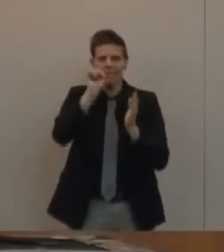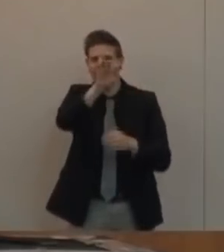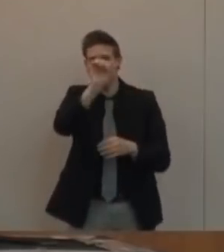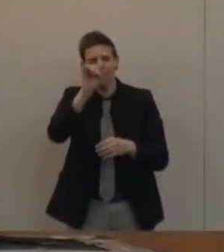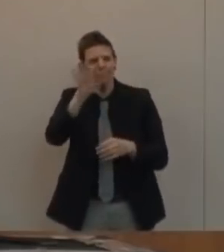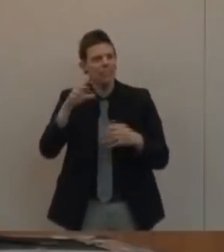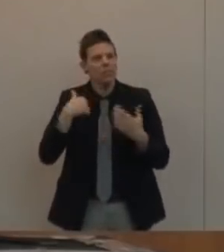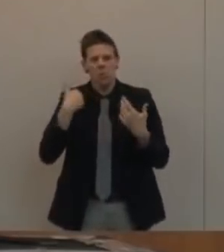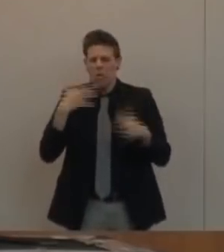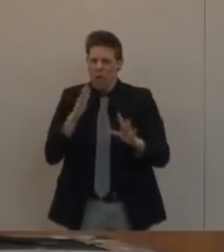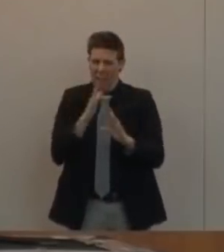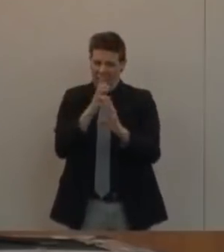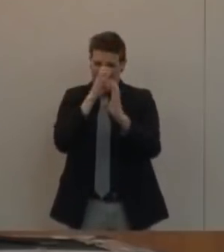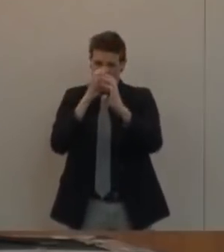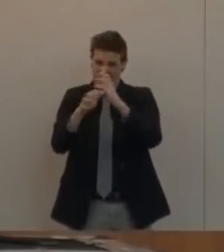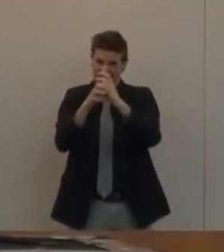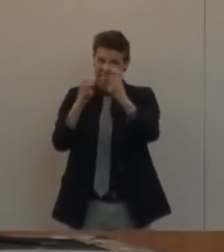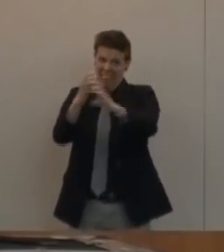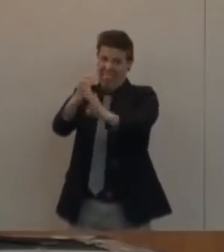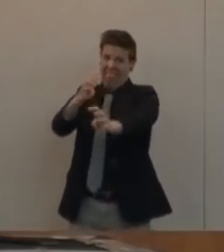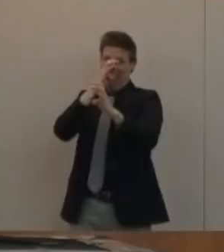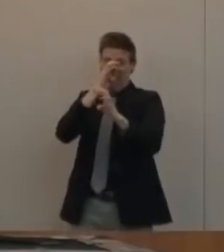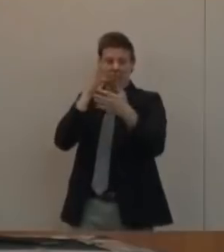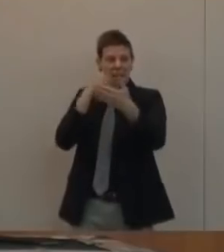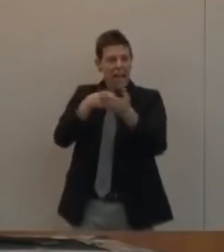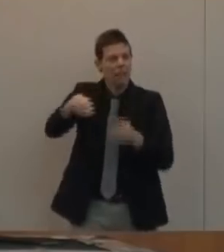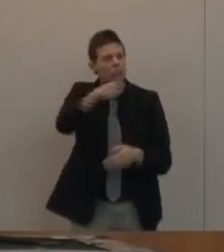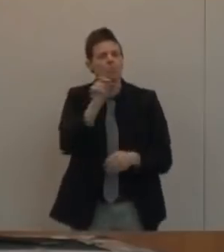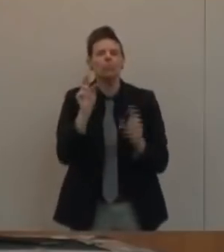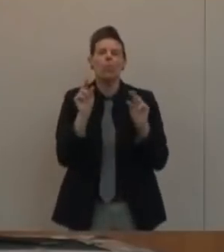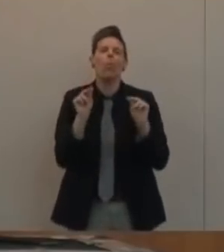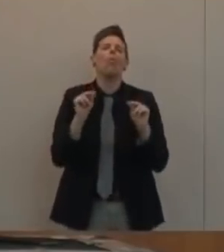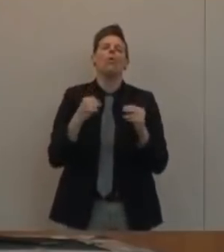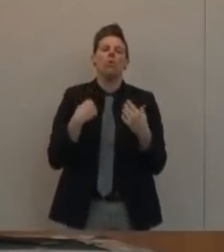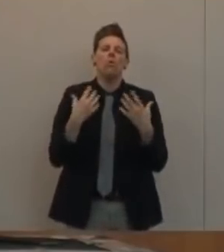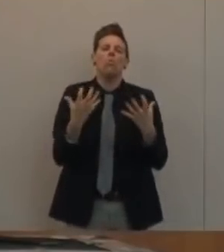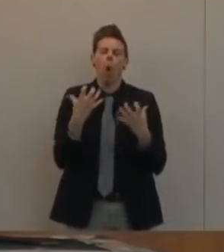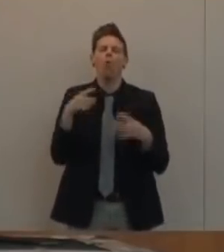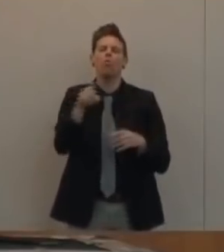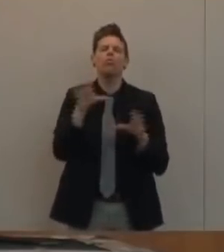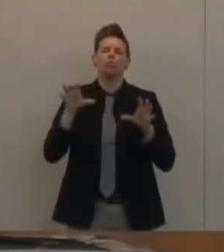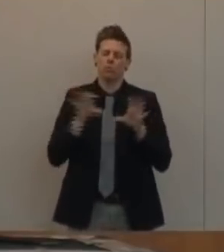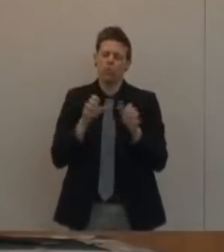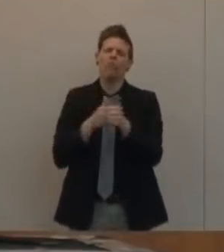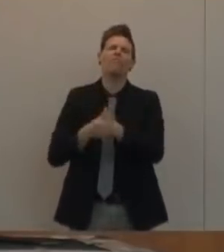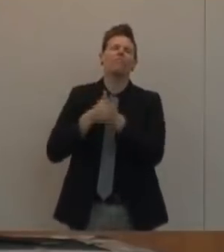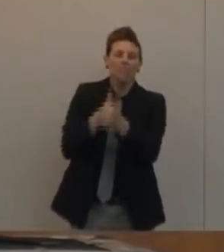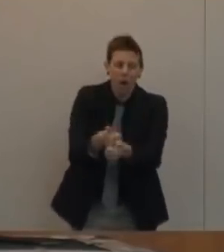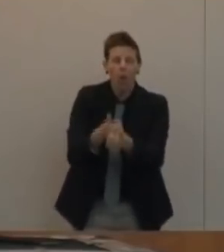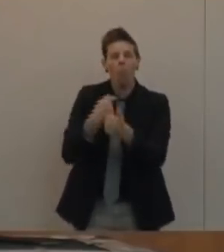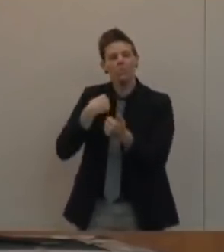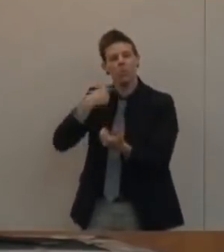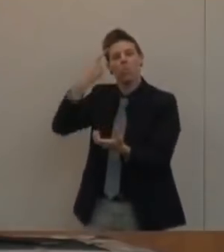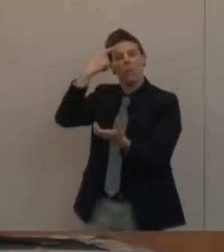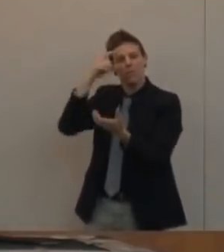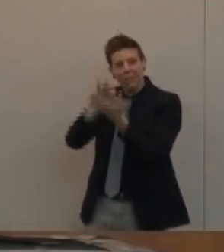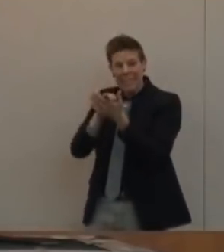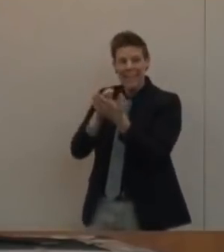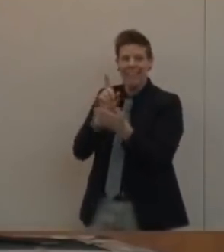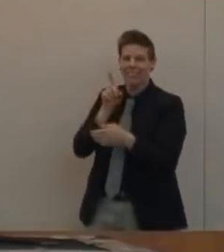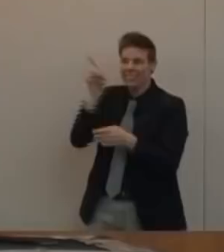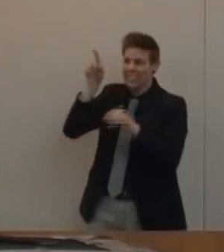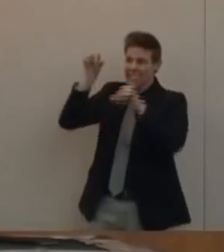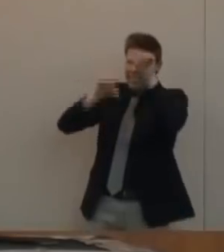together. What we want is for New Mexicans to do it because they believe in the science and they understand